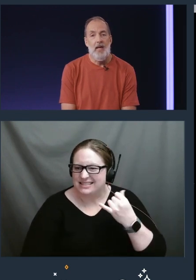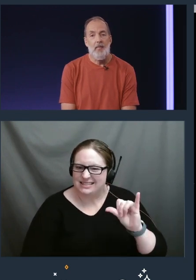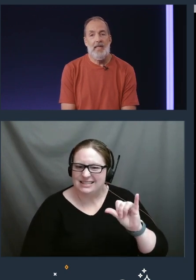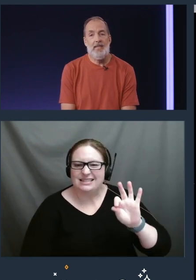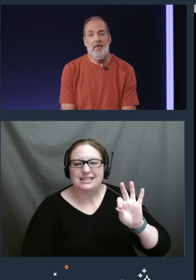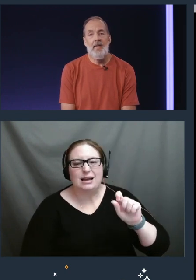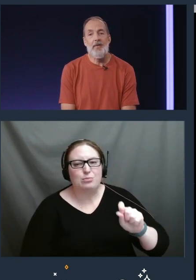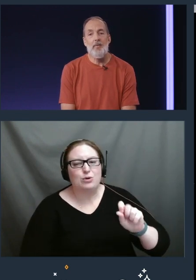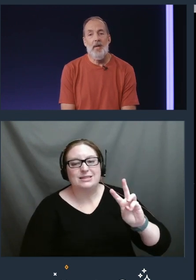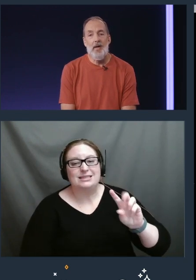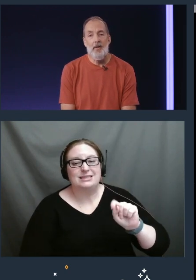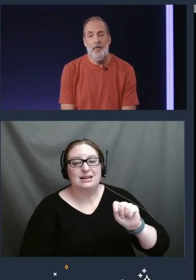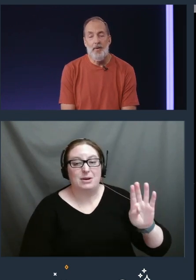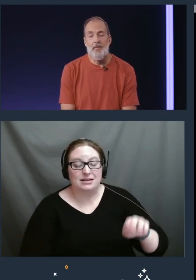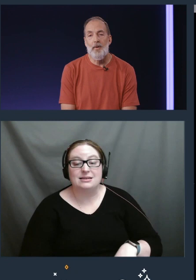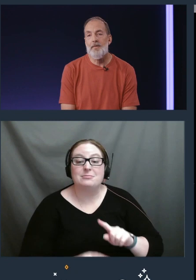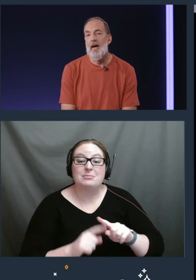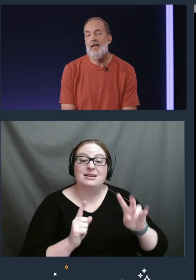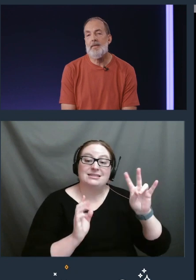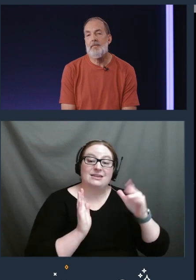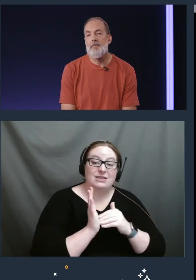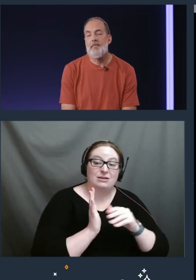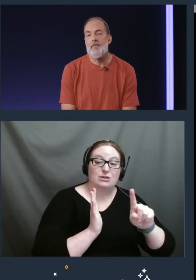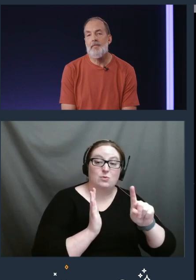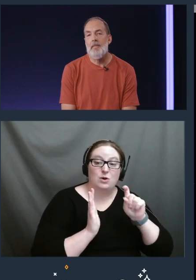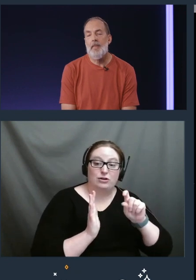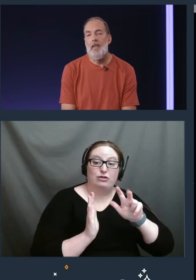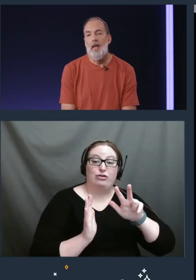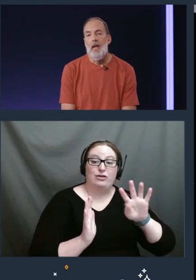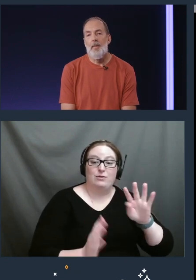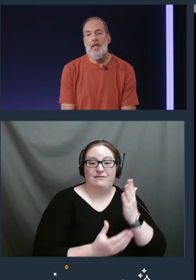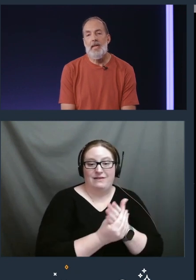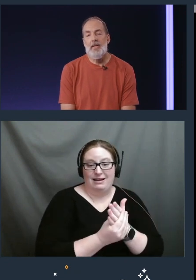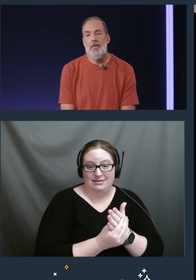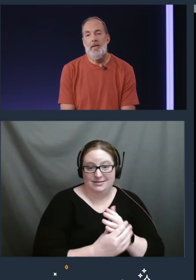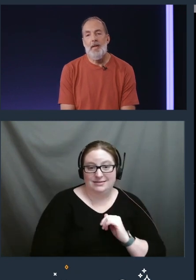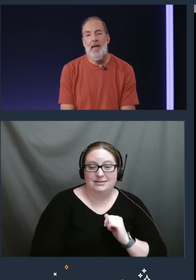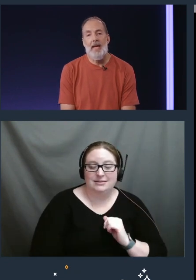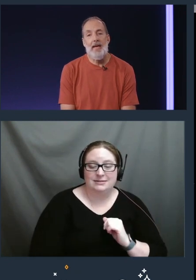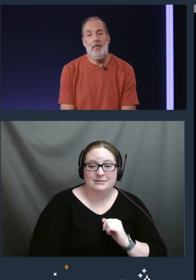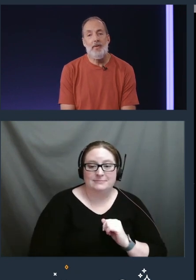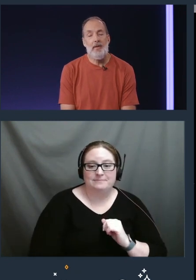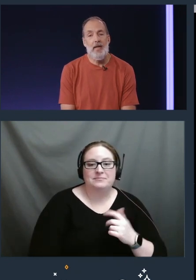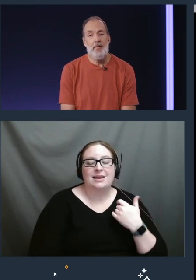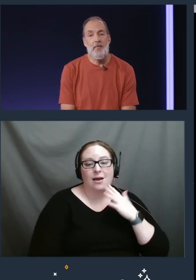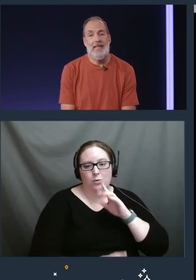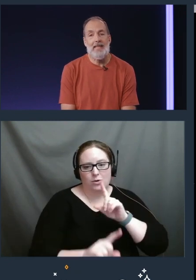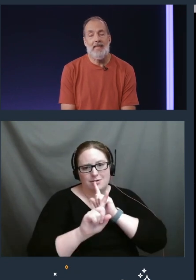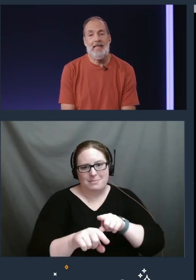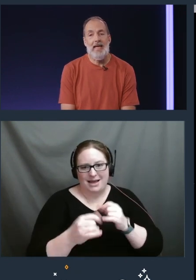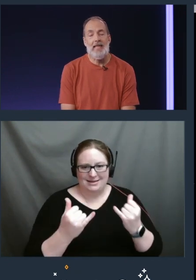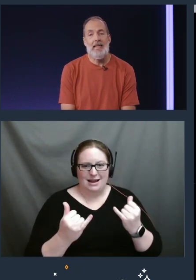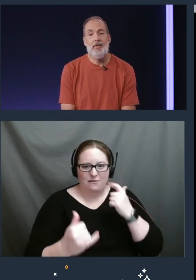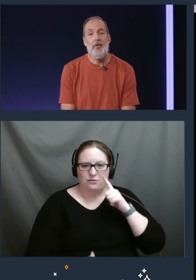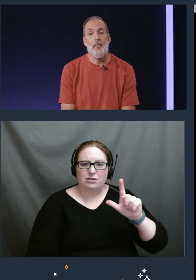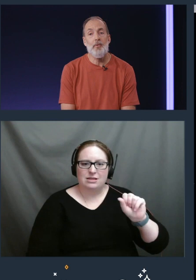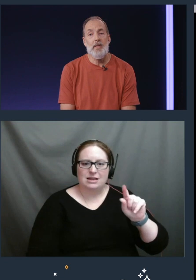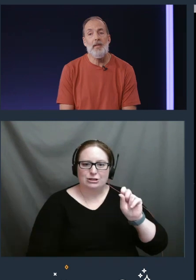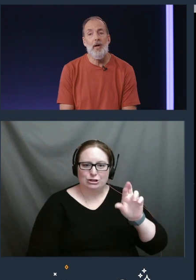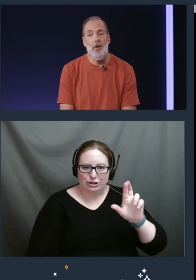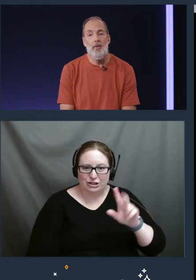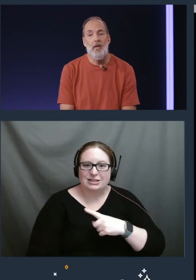terabytes, but it's 7,134 files. I'm going to issue a command now to Lustre, basically telling it